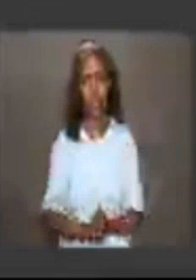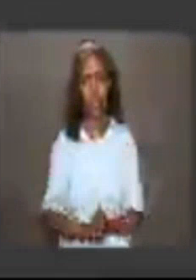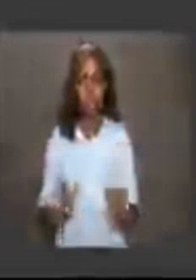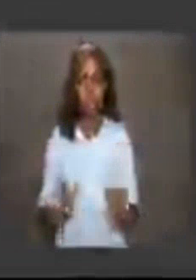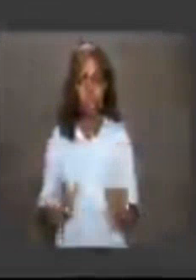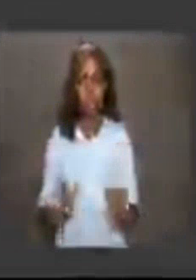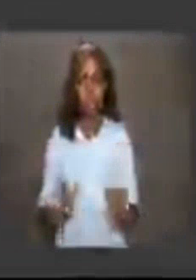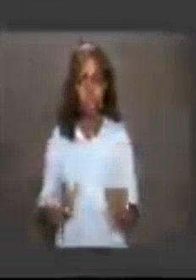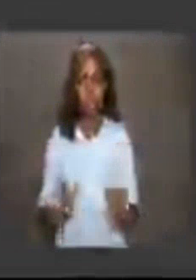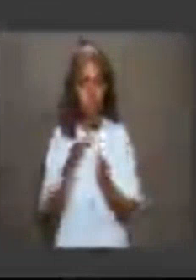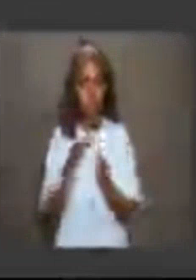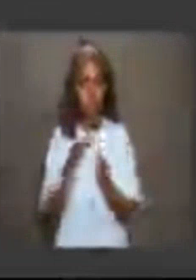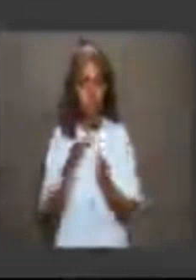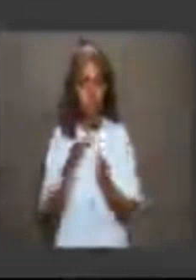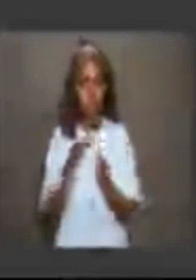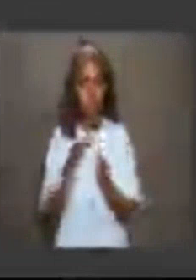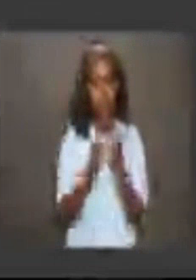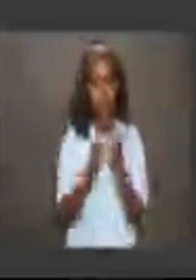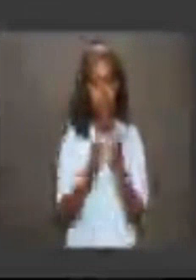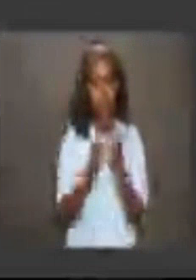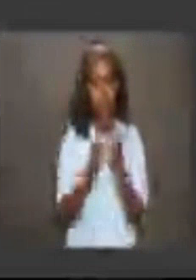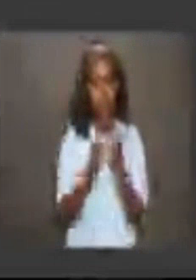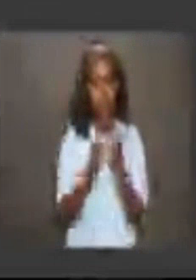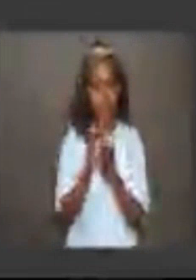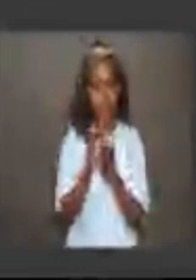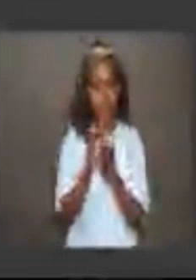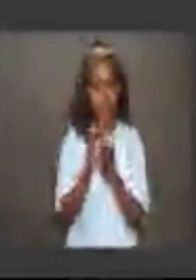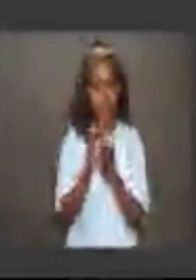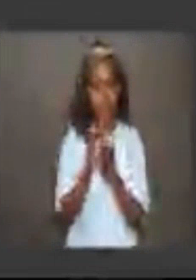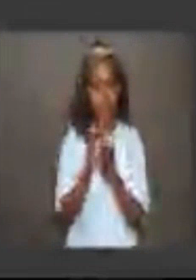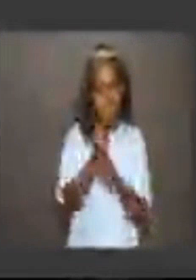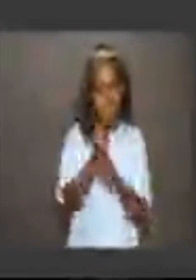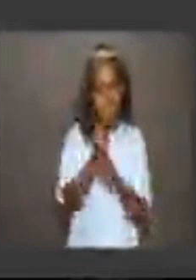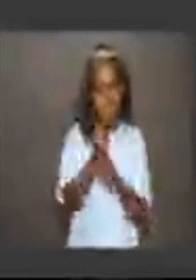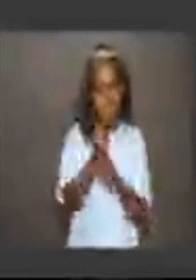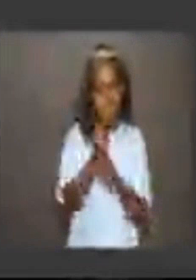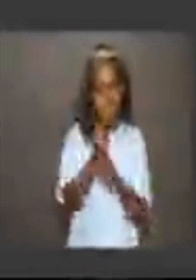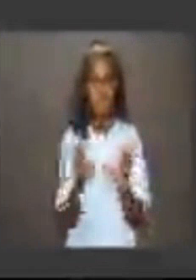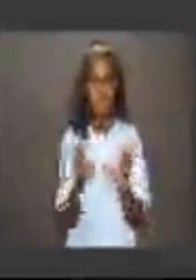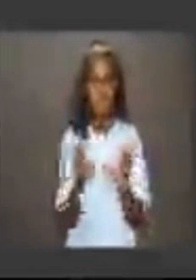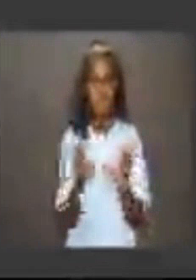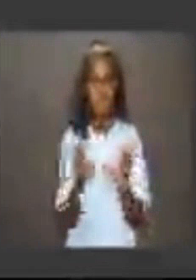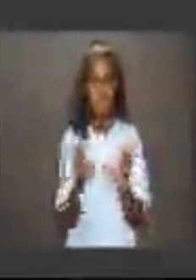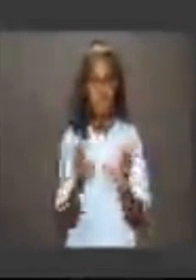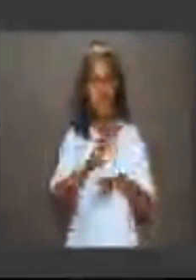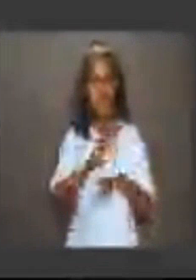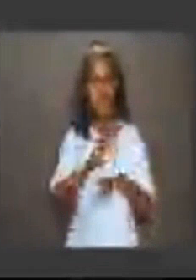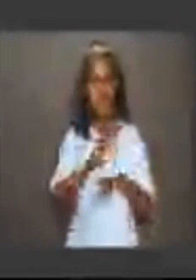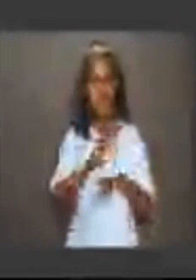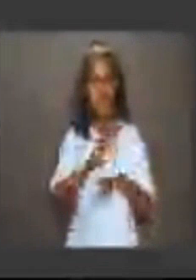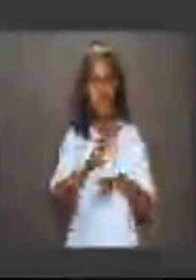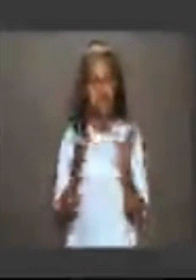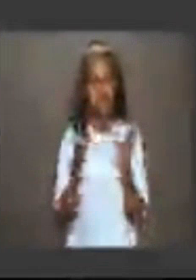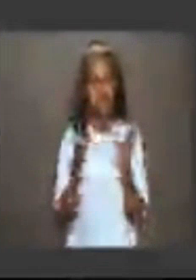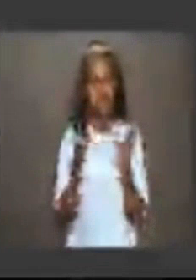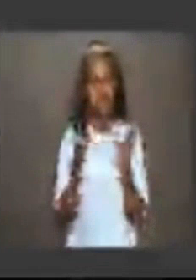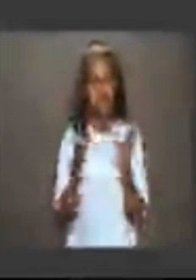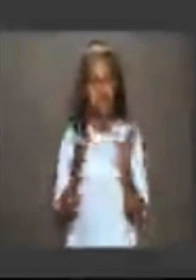natural numbers is included in the set of whole numbers, which